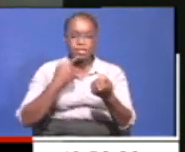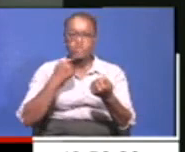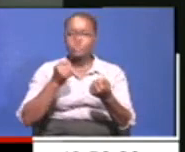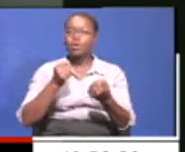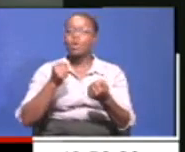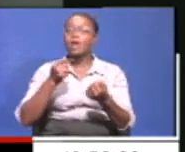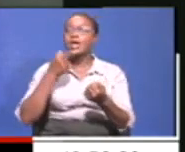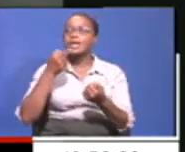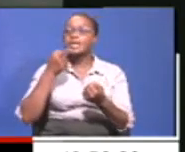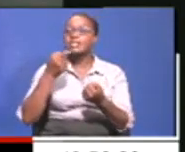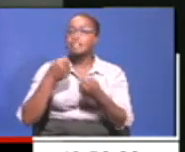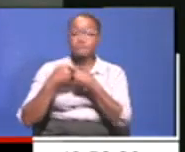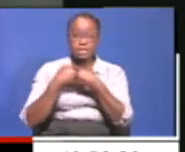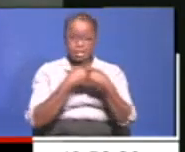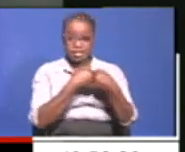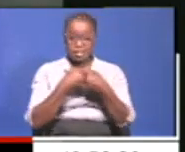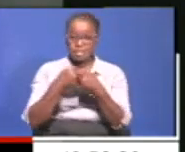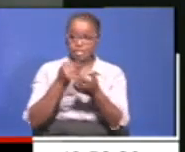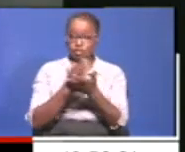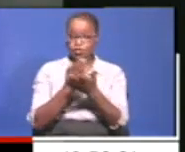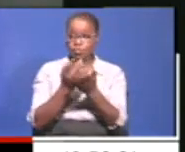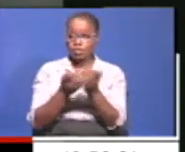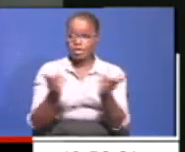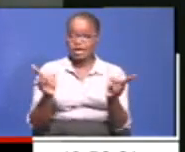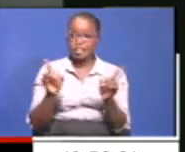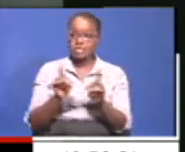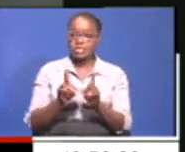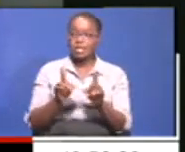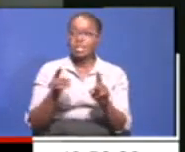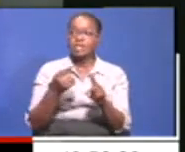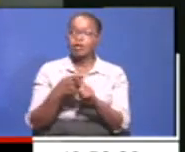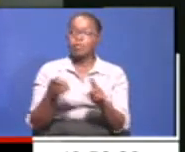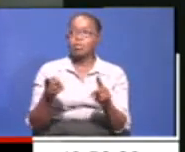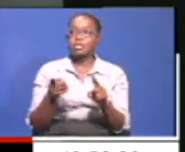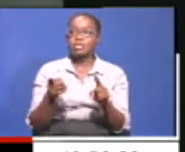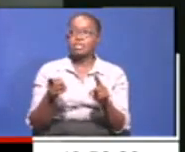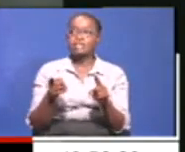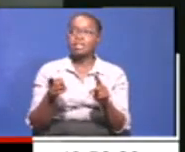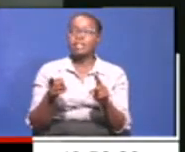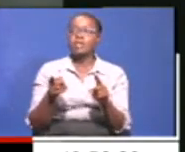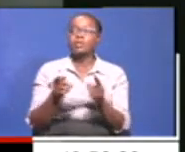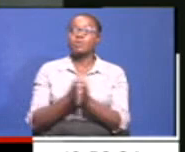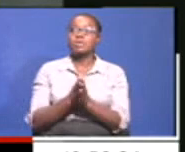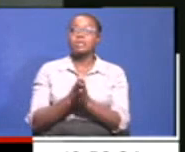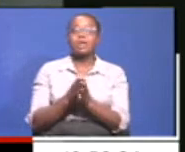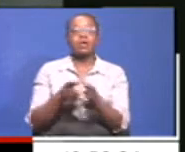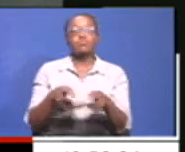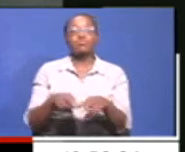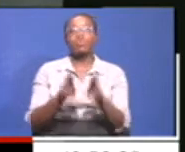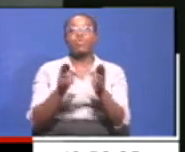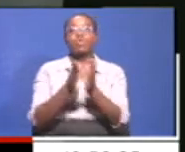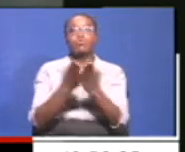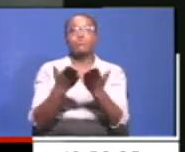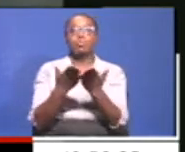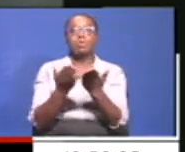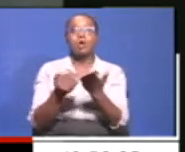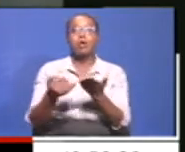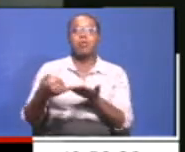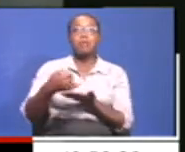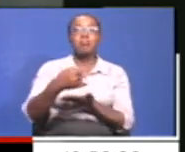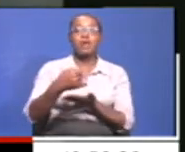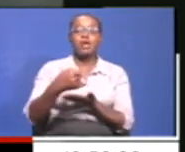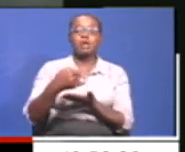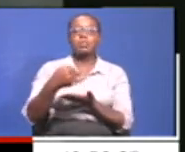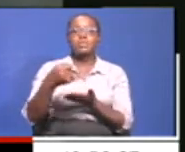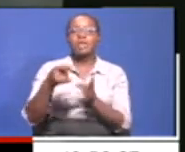it's going to be a challenge for us, yes. But with the road book, the maps, the pace notes, everything is